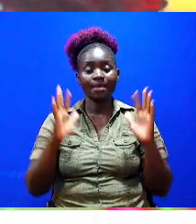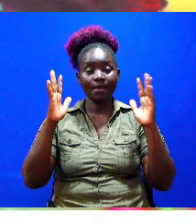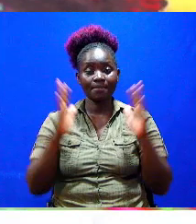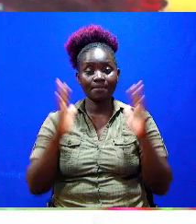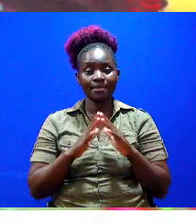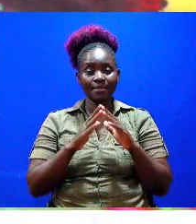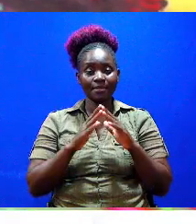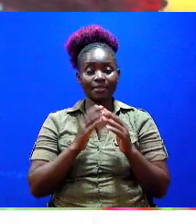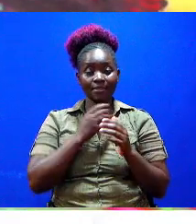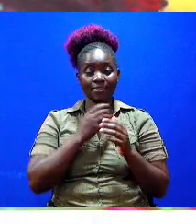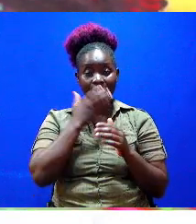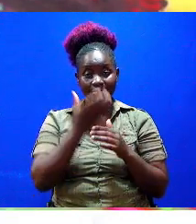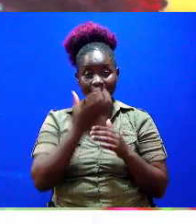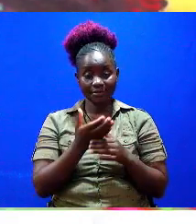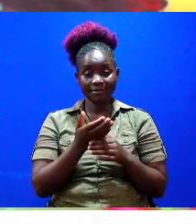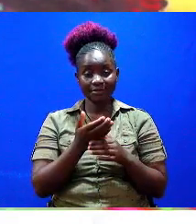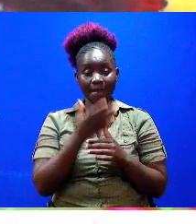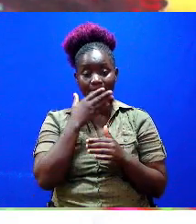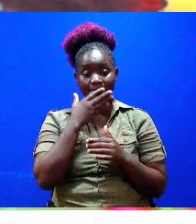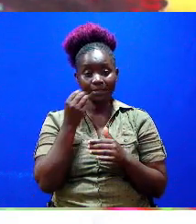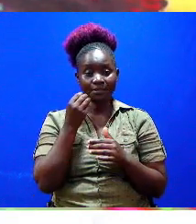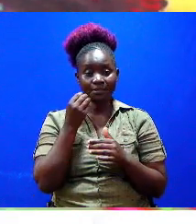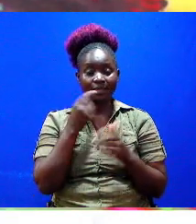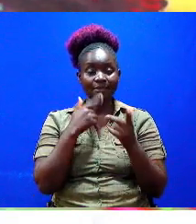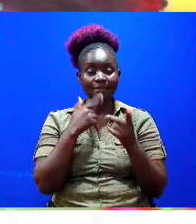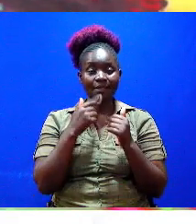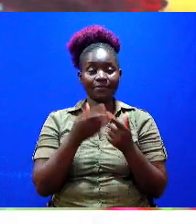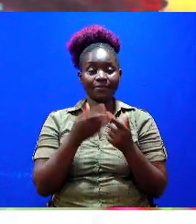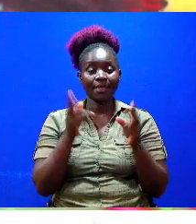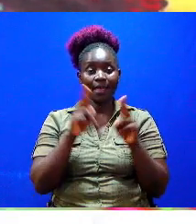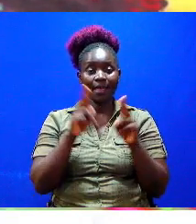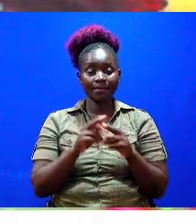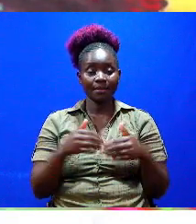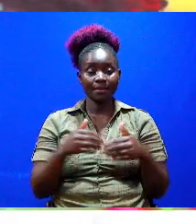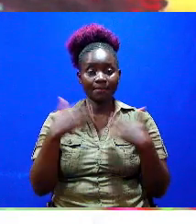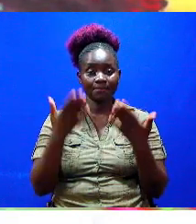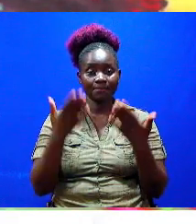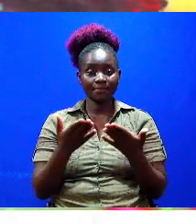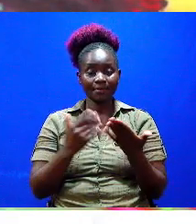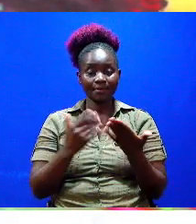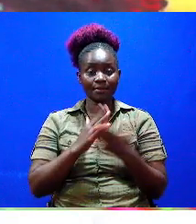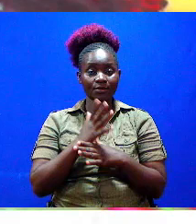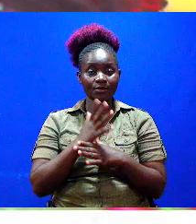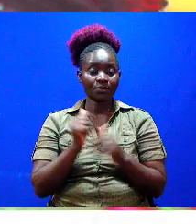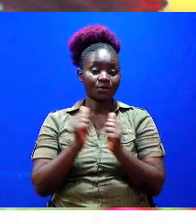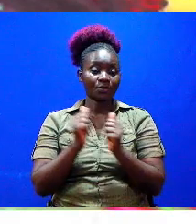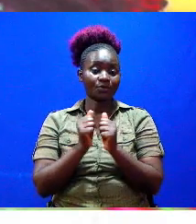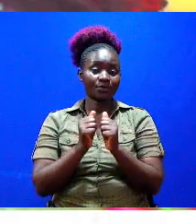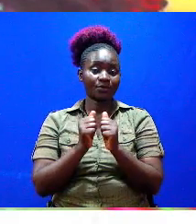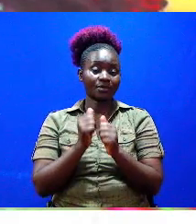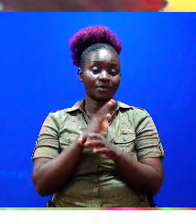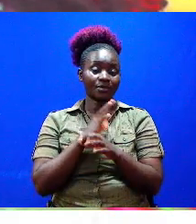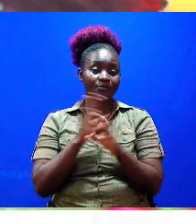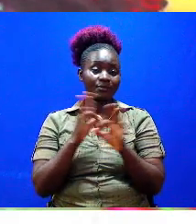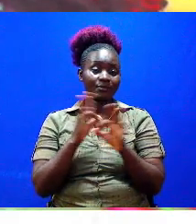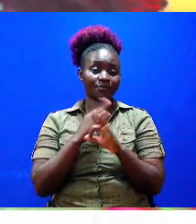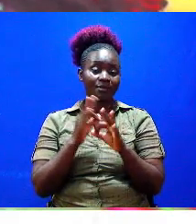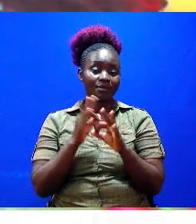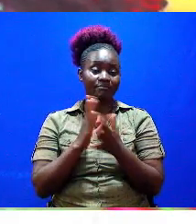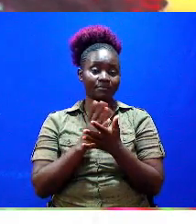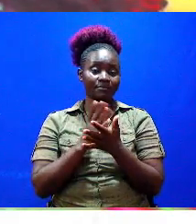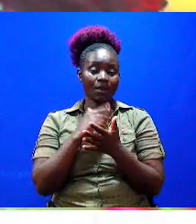chibu ayo ama ya se bateba niga anyara ta kobaga kubwato kwa kubatikana no kubatera no goikira no hugati ya boroki ya